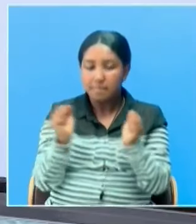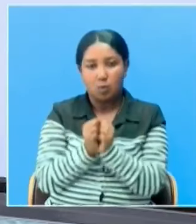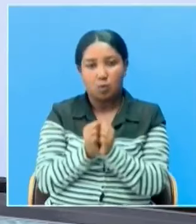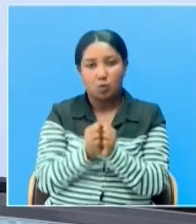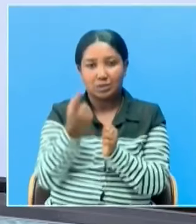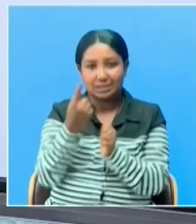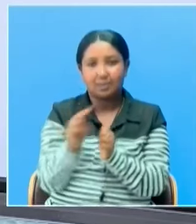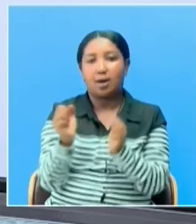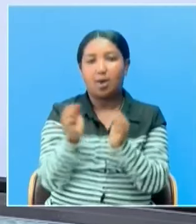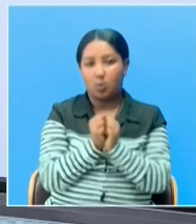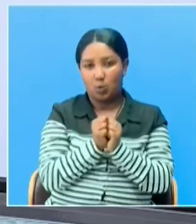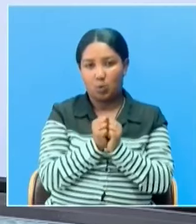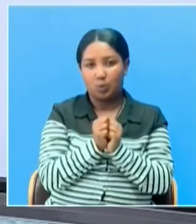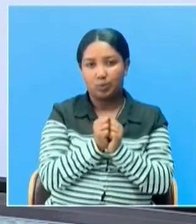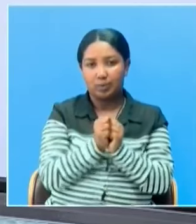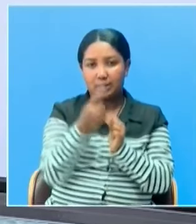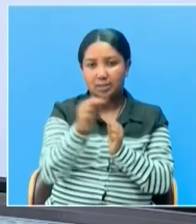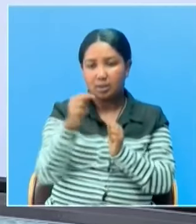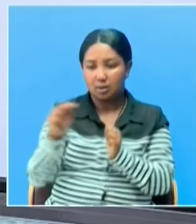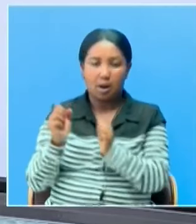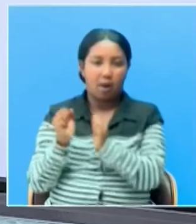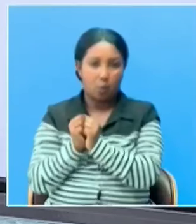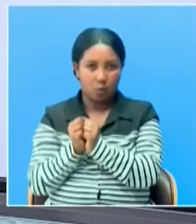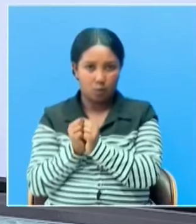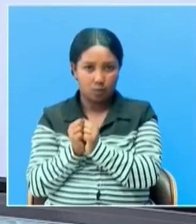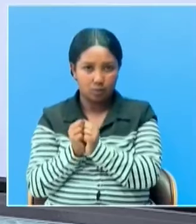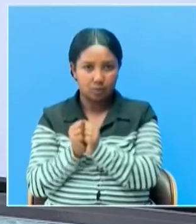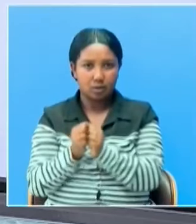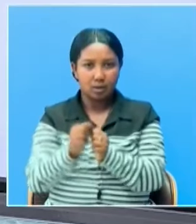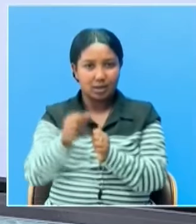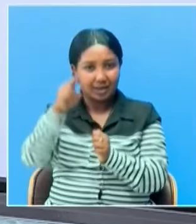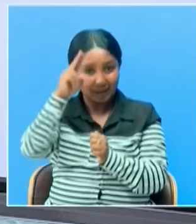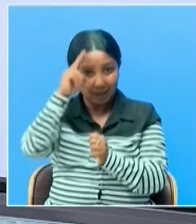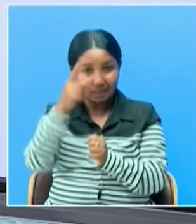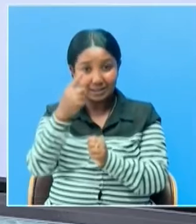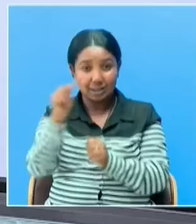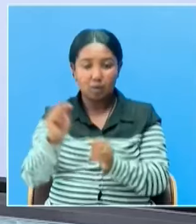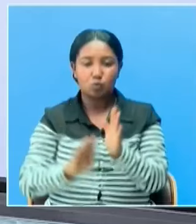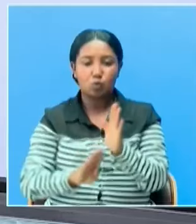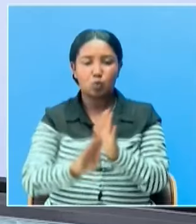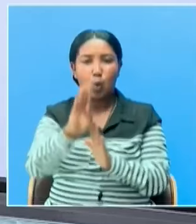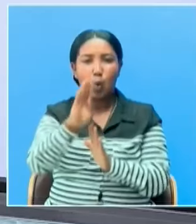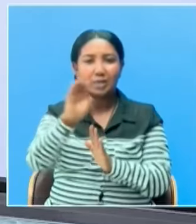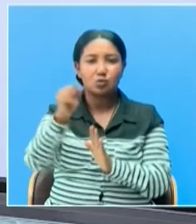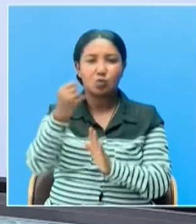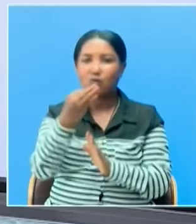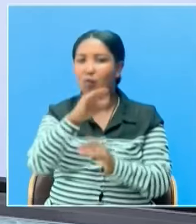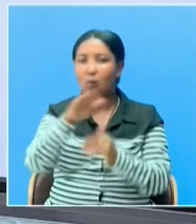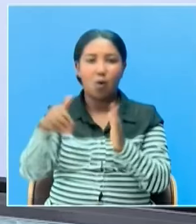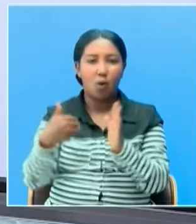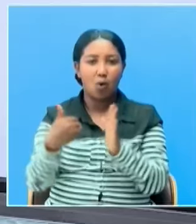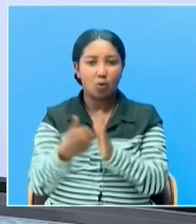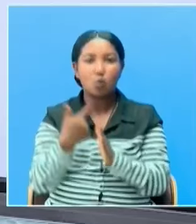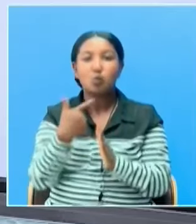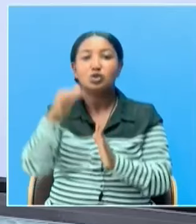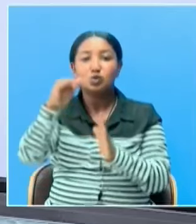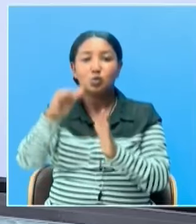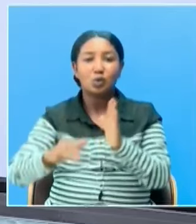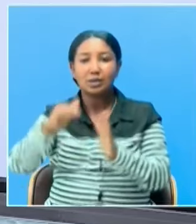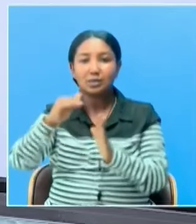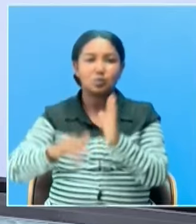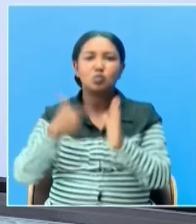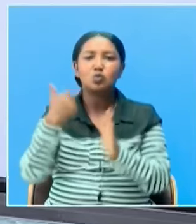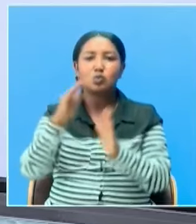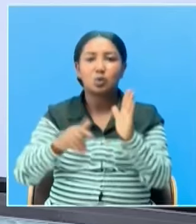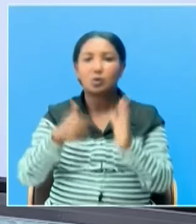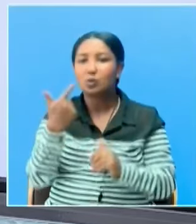structure. The of structure. Hika is the tallest of all. So who is the shortest?